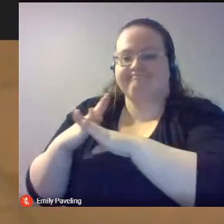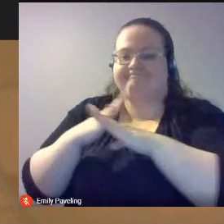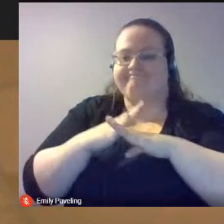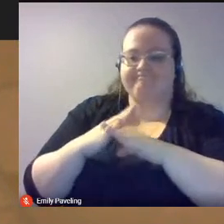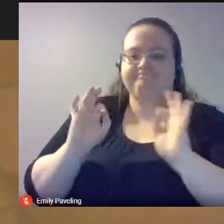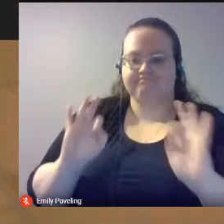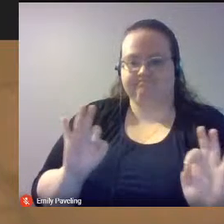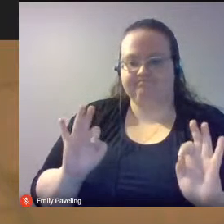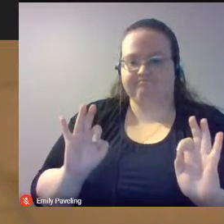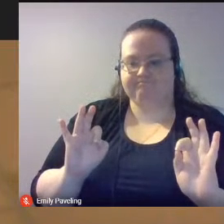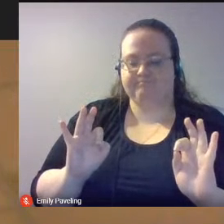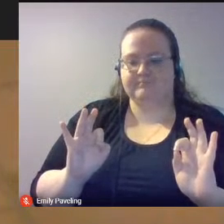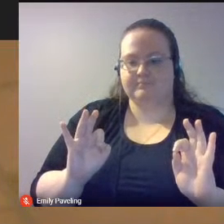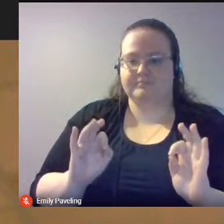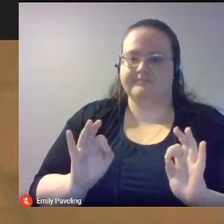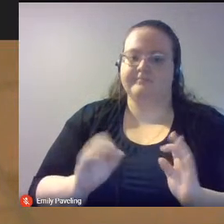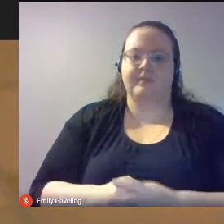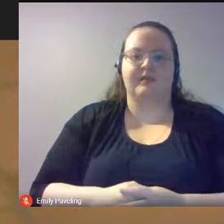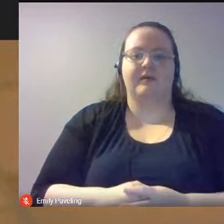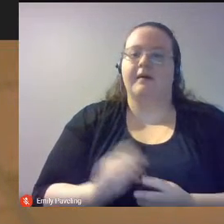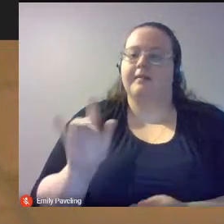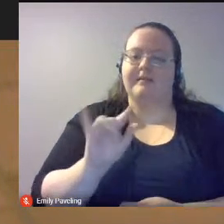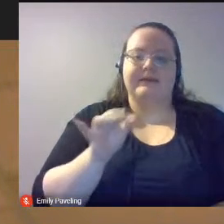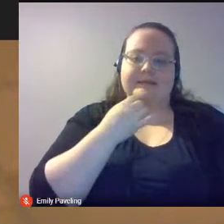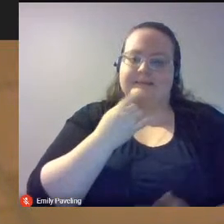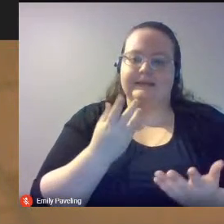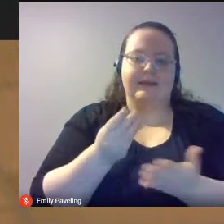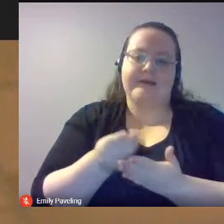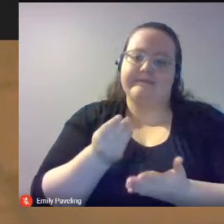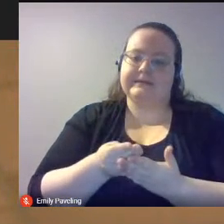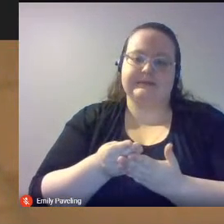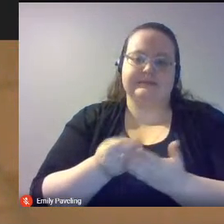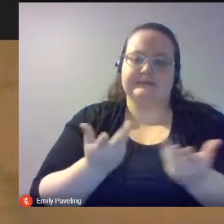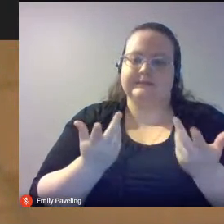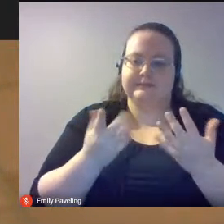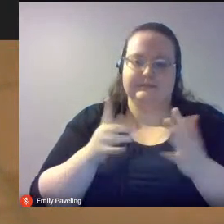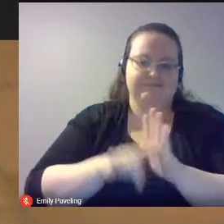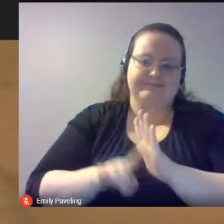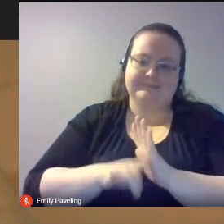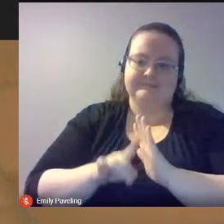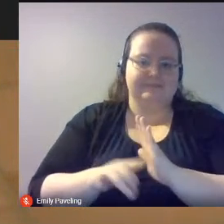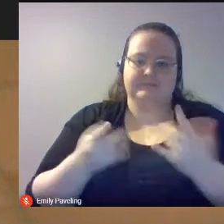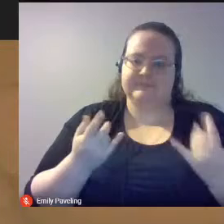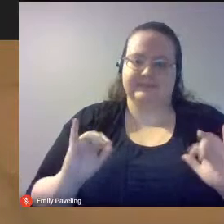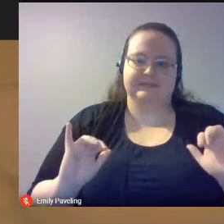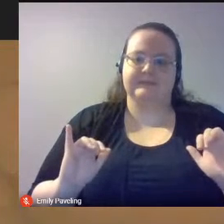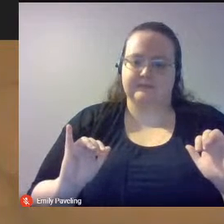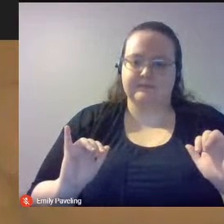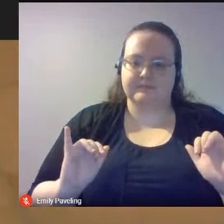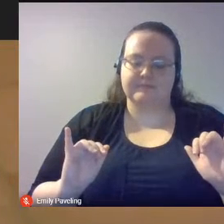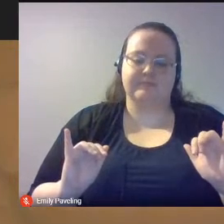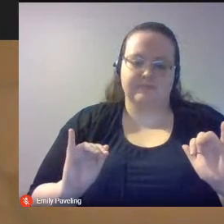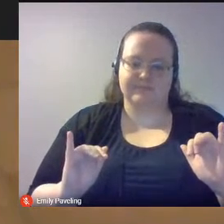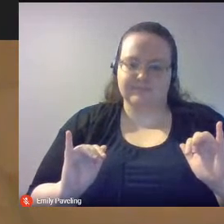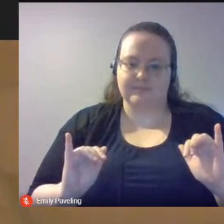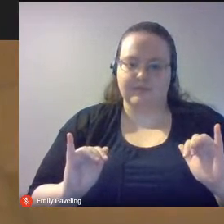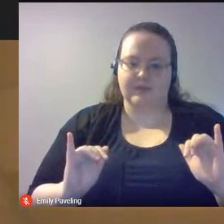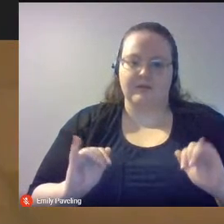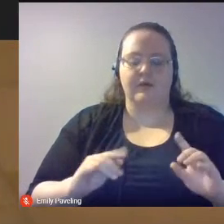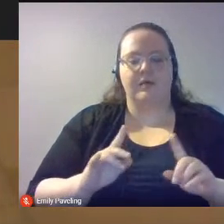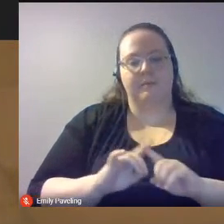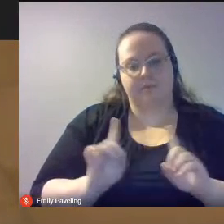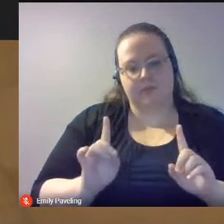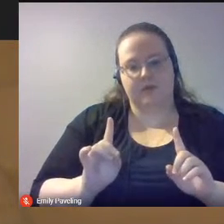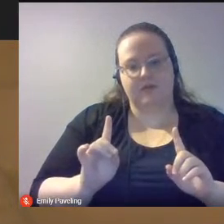I mentioned, the evidence is still emerging on this whole area. What we have seen, though, is that there's